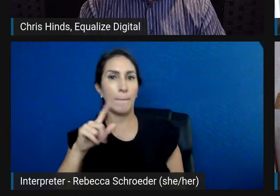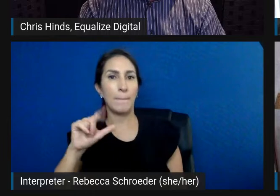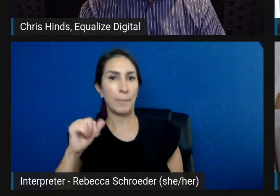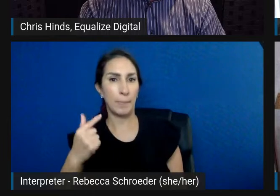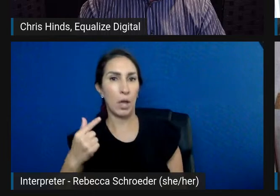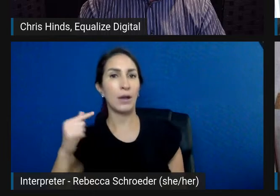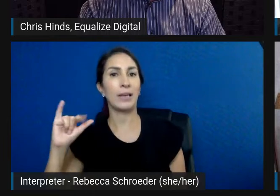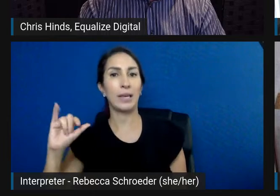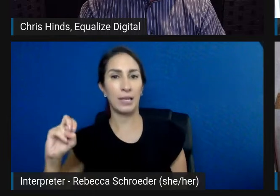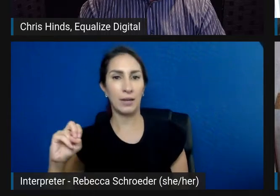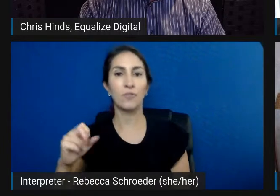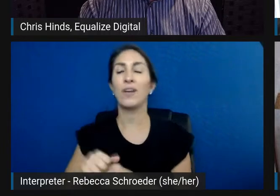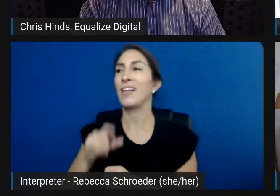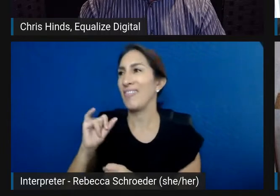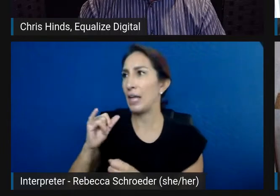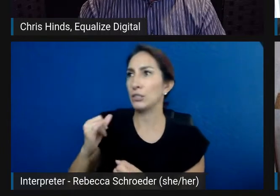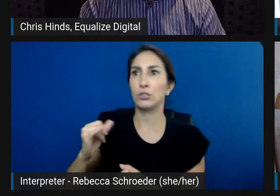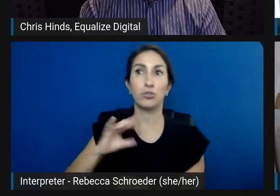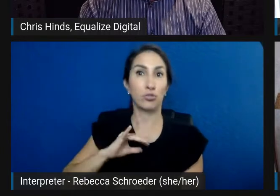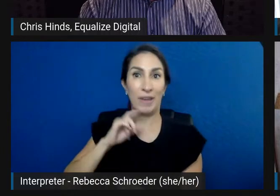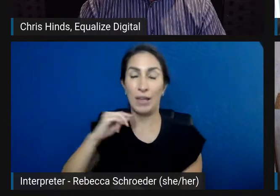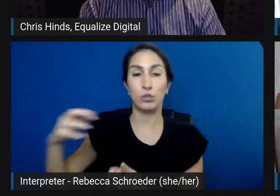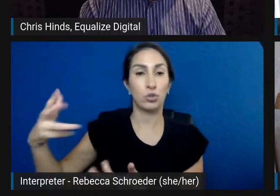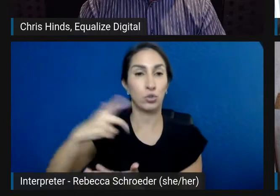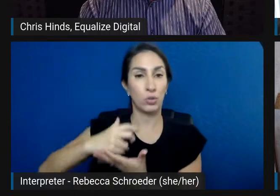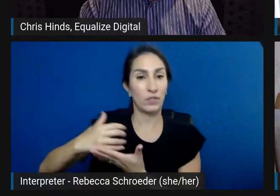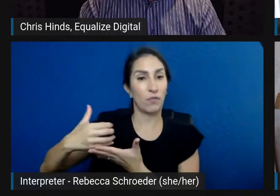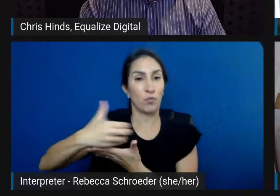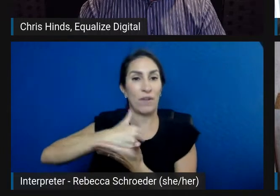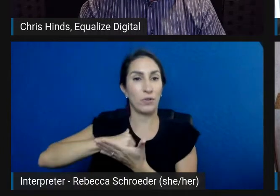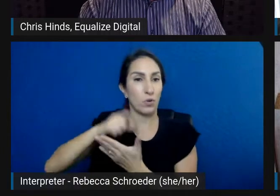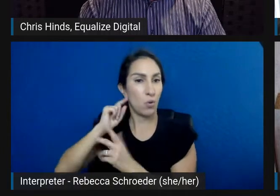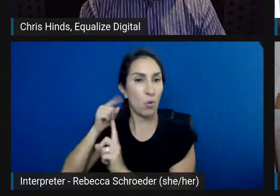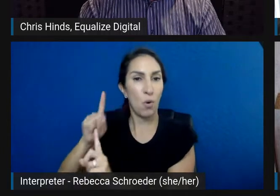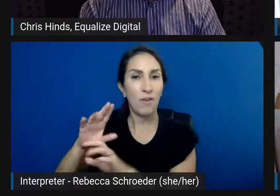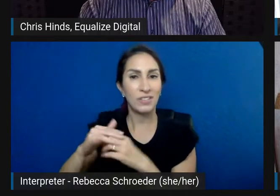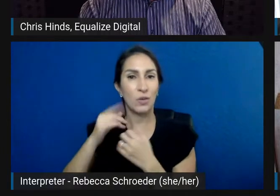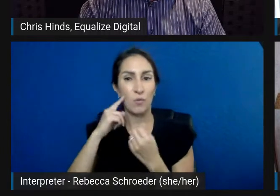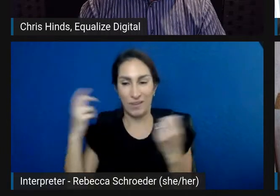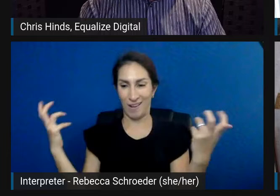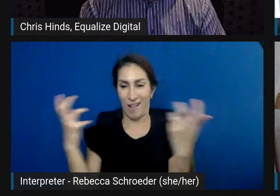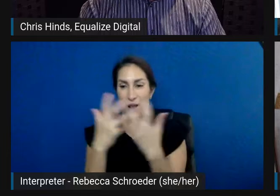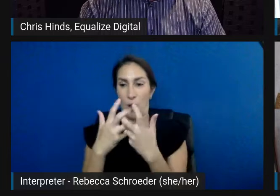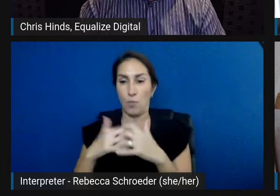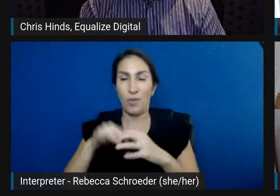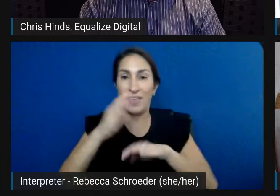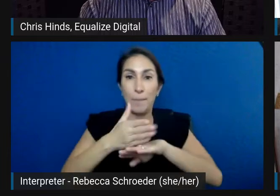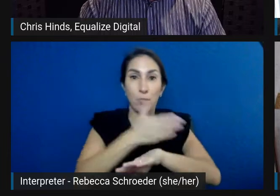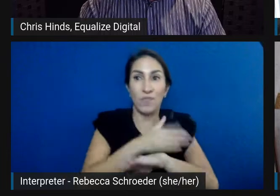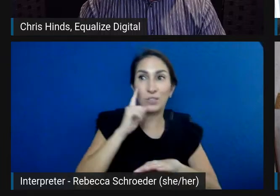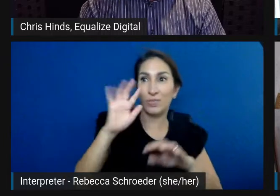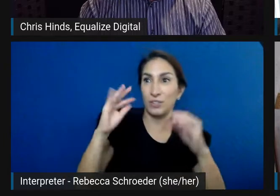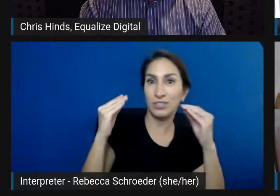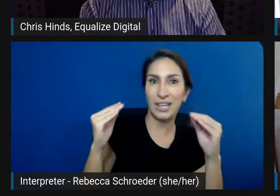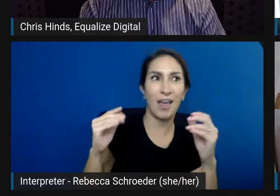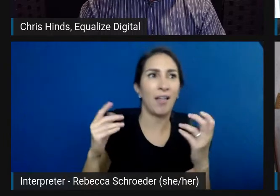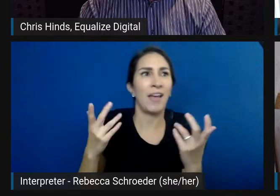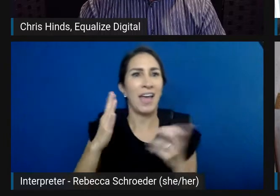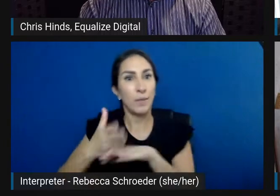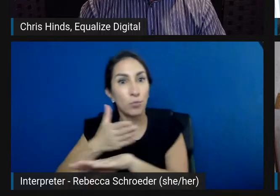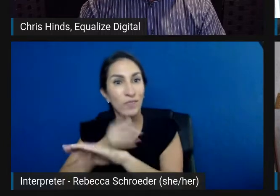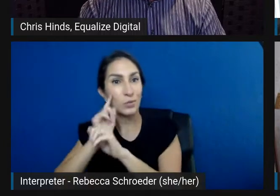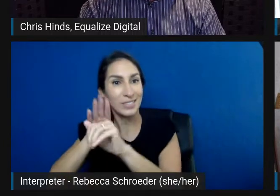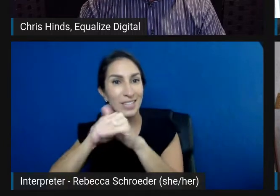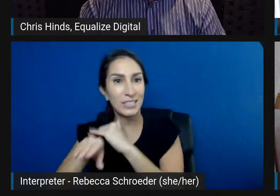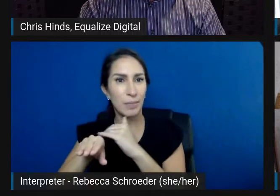too. So if we can combine consistency of revenue with improvements to the site, I think that's always a win-win. We have about 2 minutes